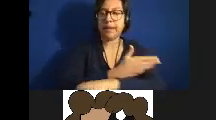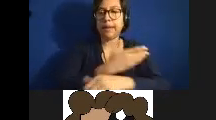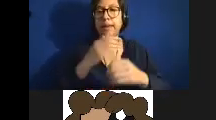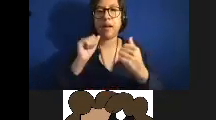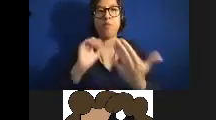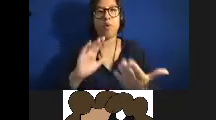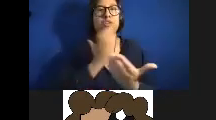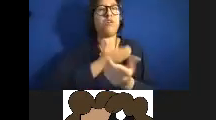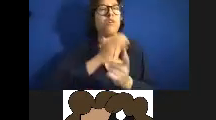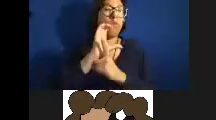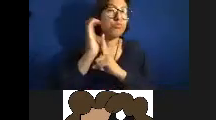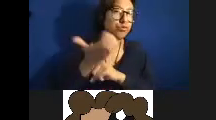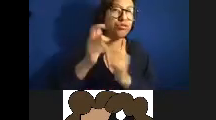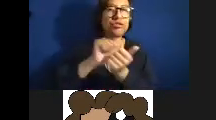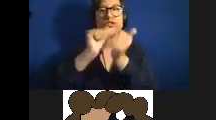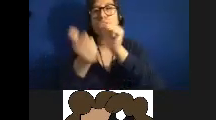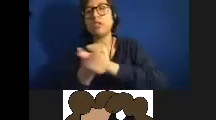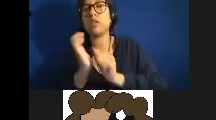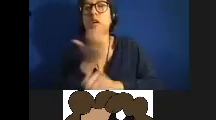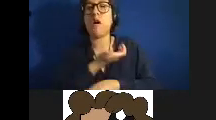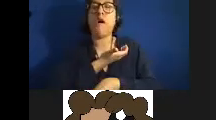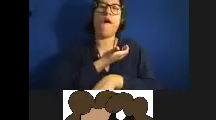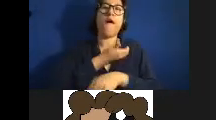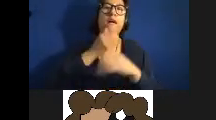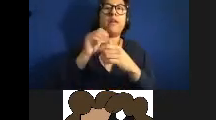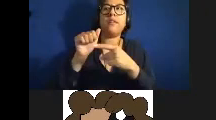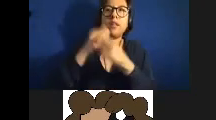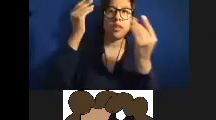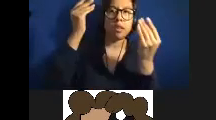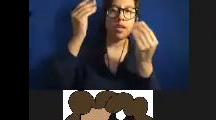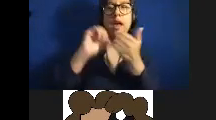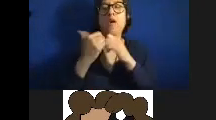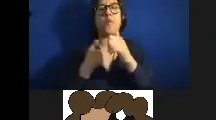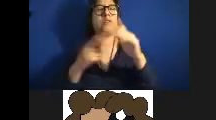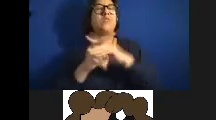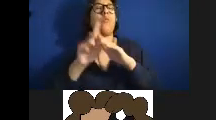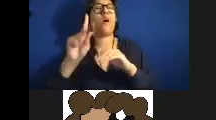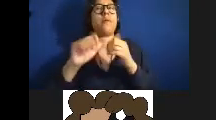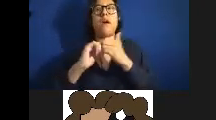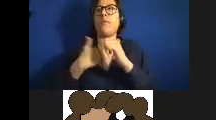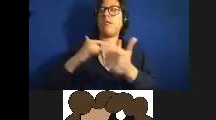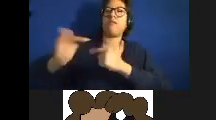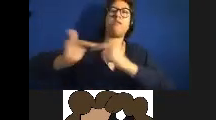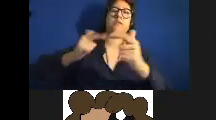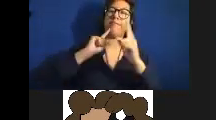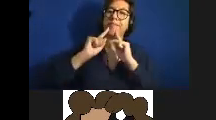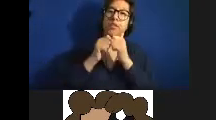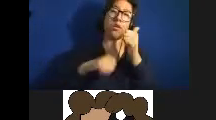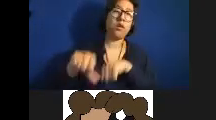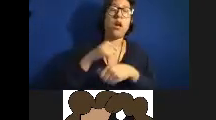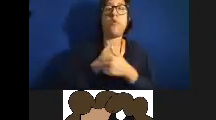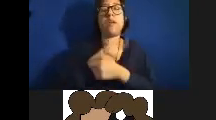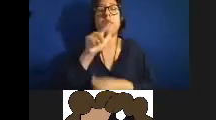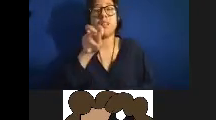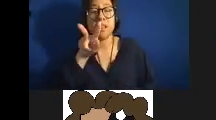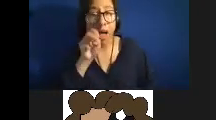our culture, changing our practices, changing the way we show up and how we talk to one another and how we love and appreciate